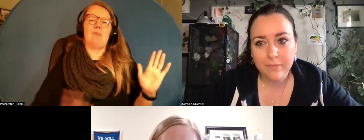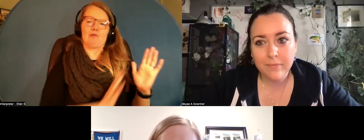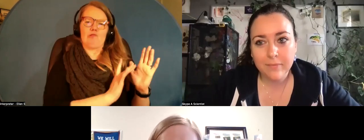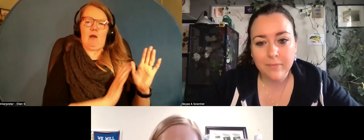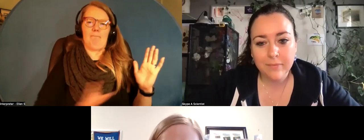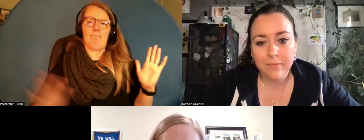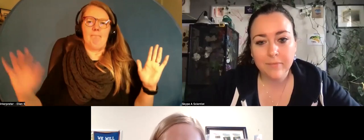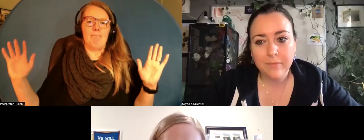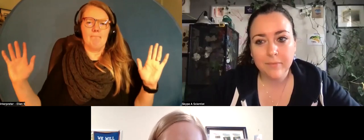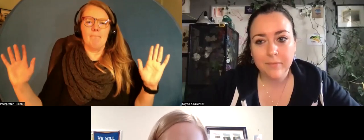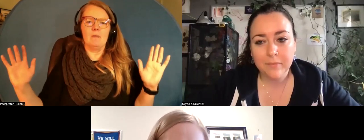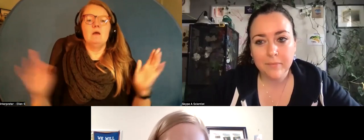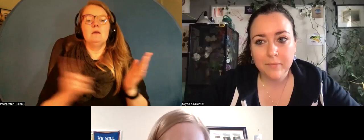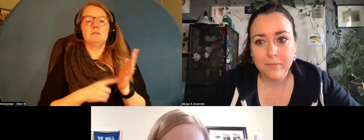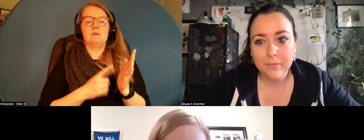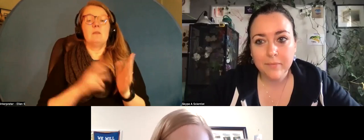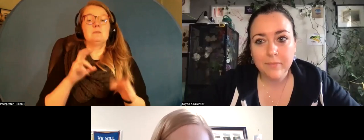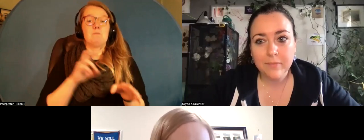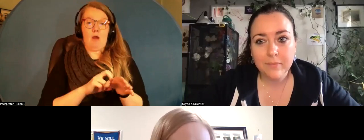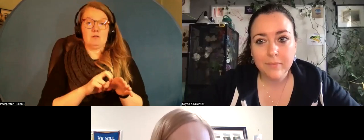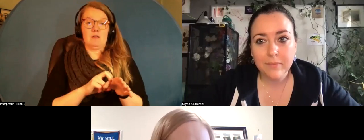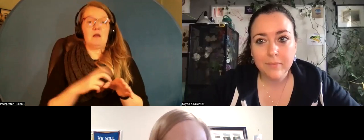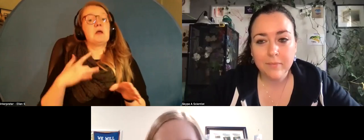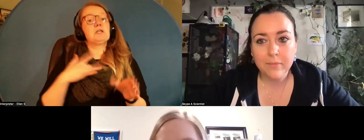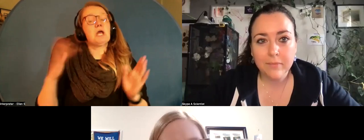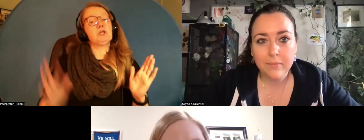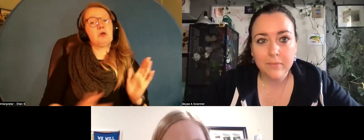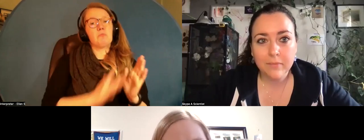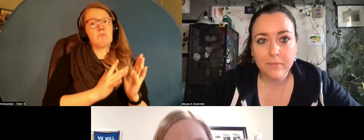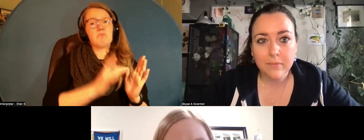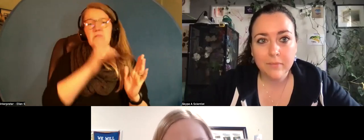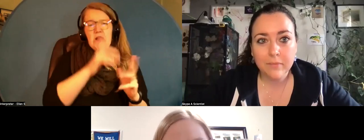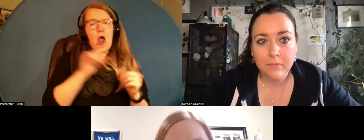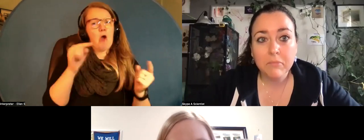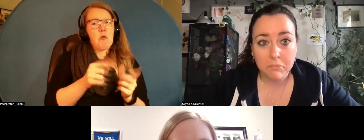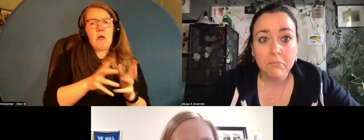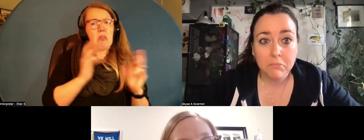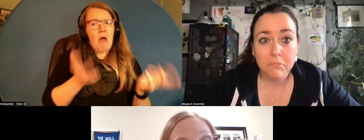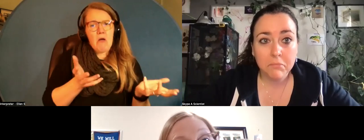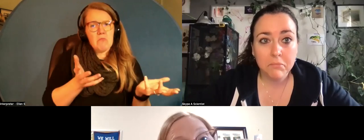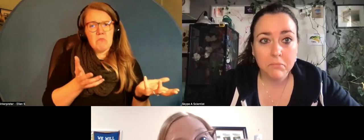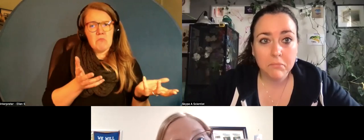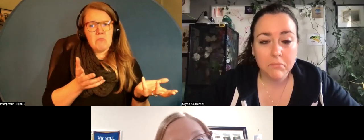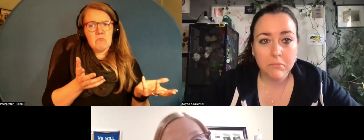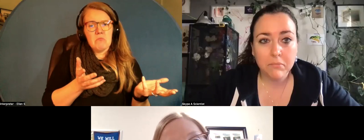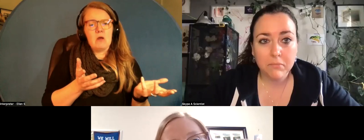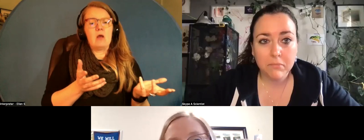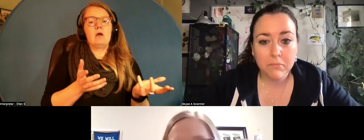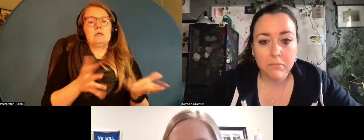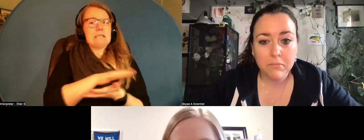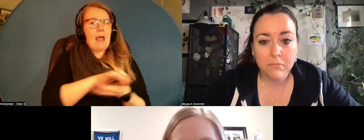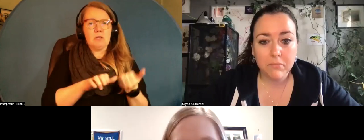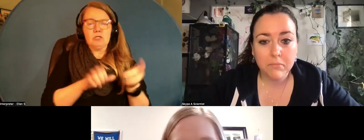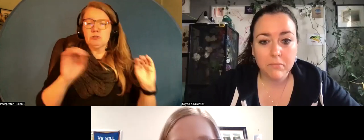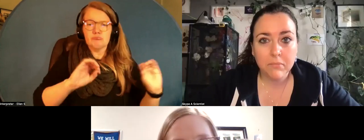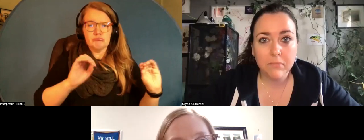lot of the parasites are probably on that side of the spectrum that don't cause a ton of harm. But the ones that we know really well, like